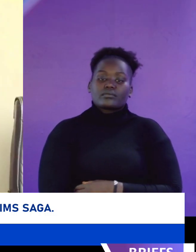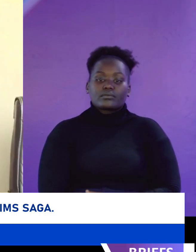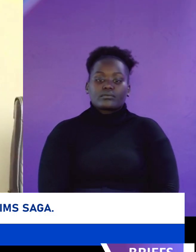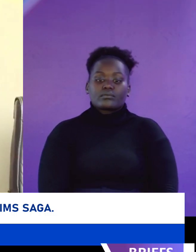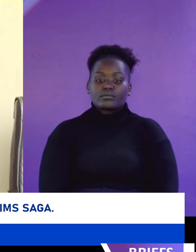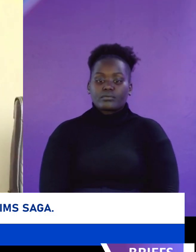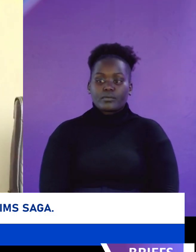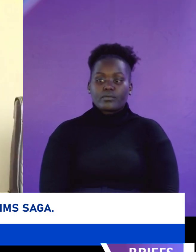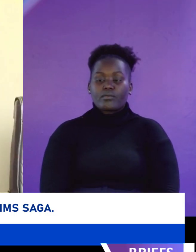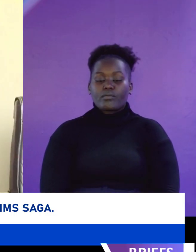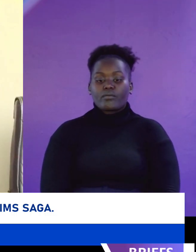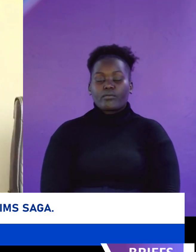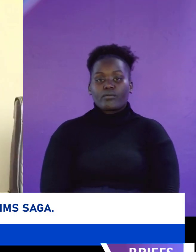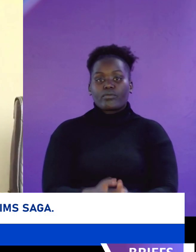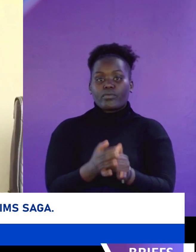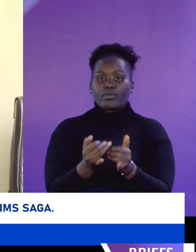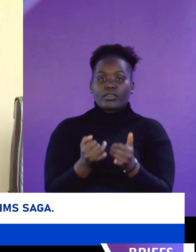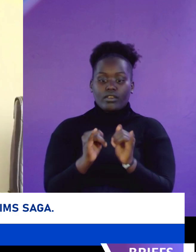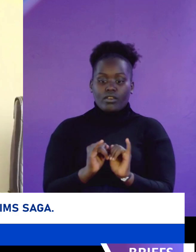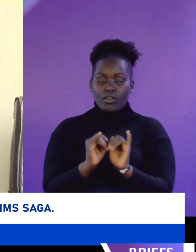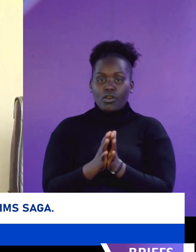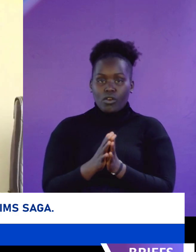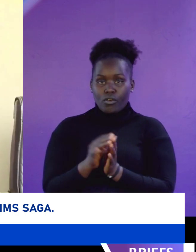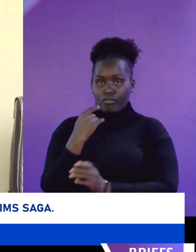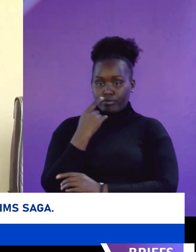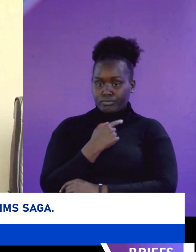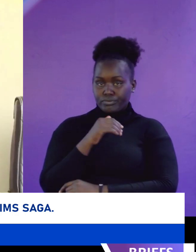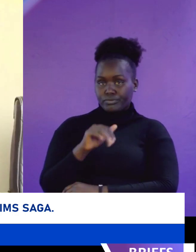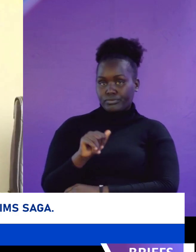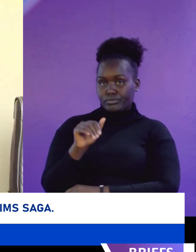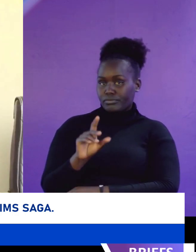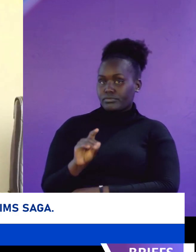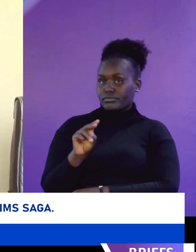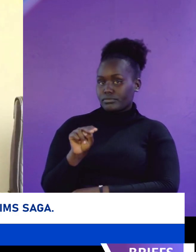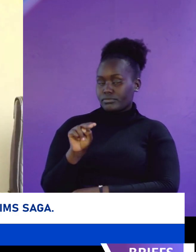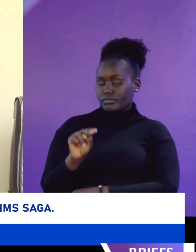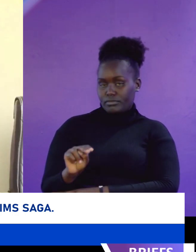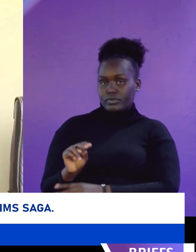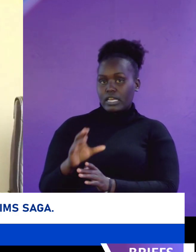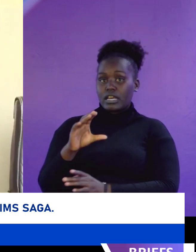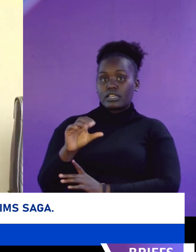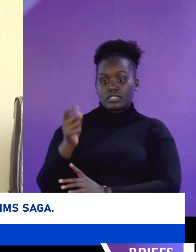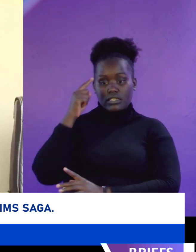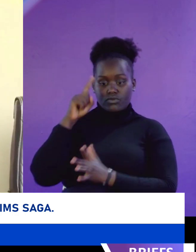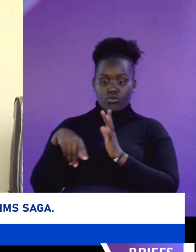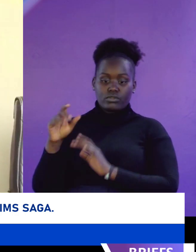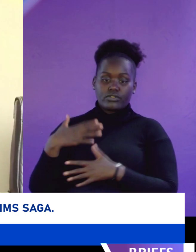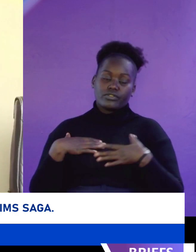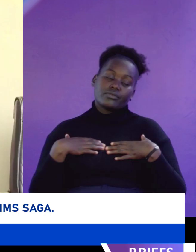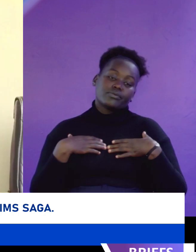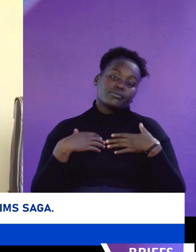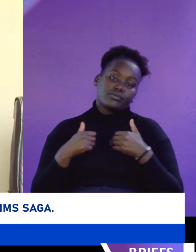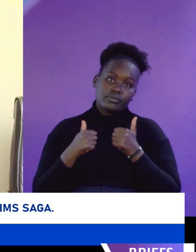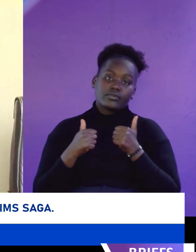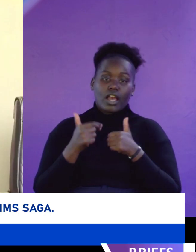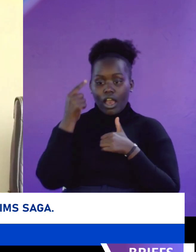Resignation of Honorable Aden Duale, the CS for Health,